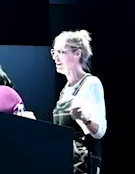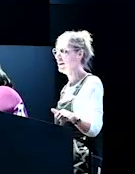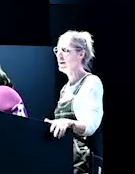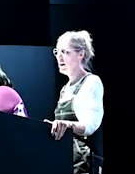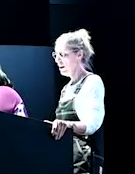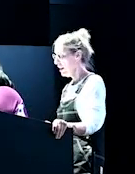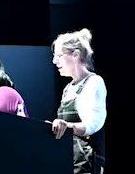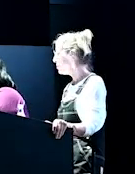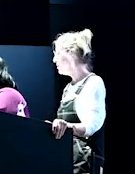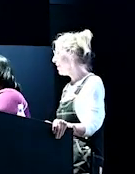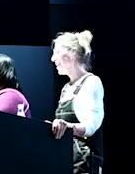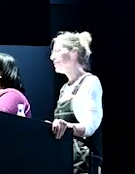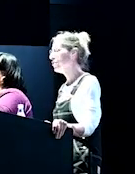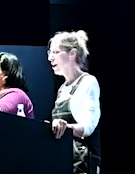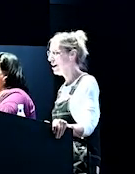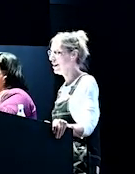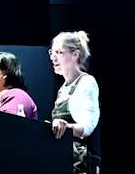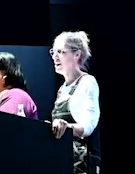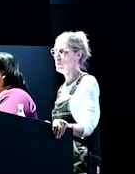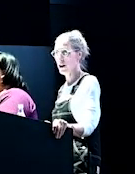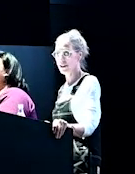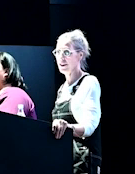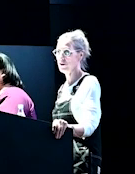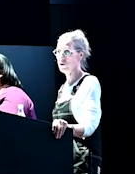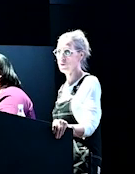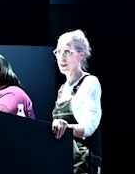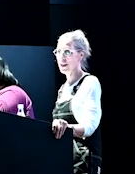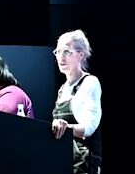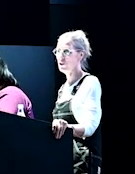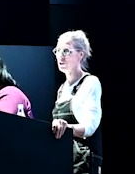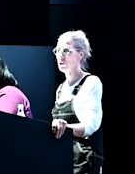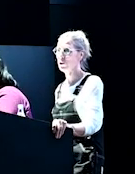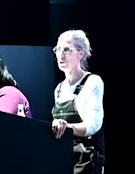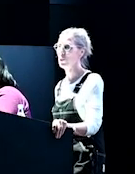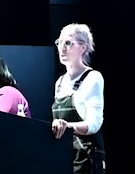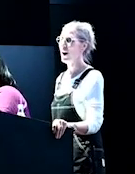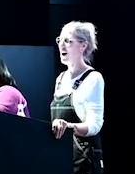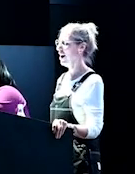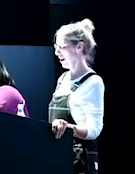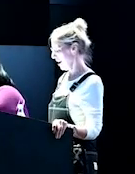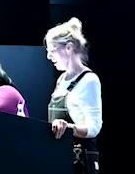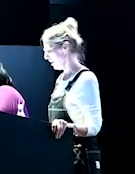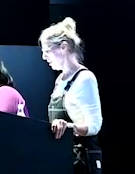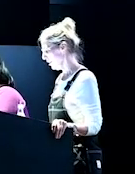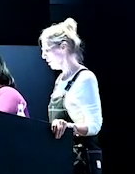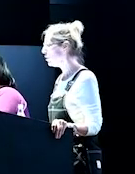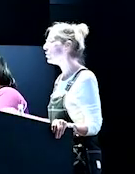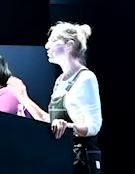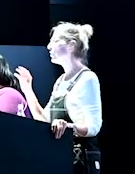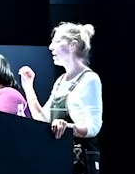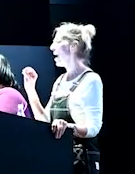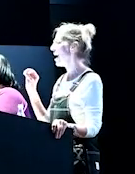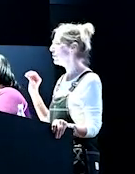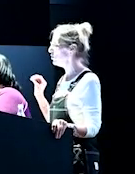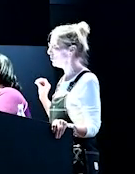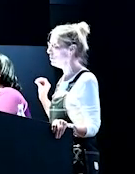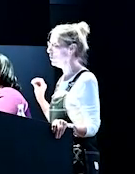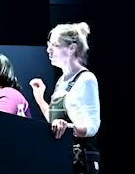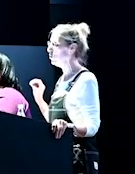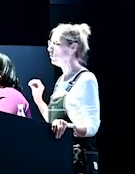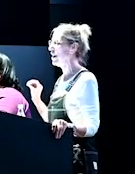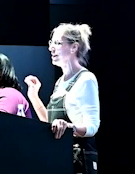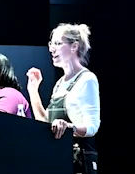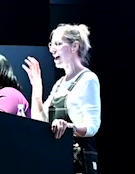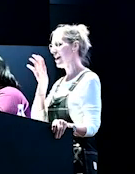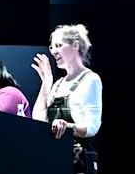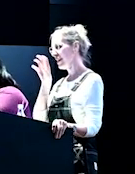back. It was a shocking process for me to learn how to